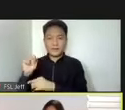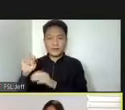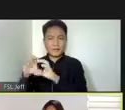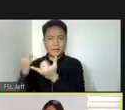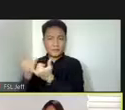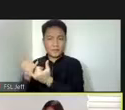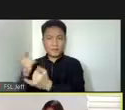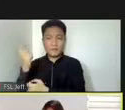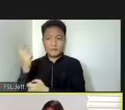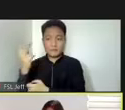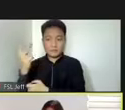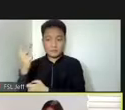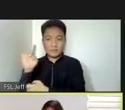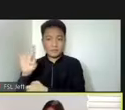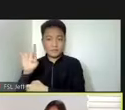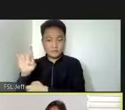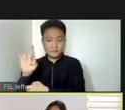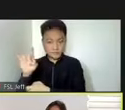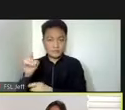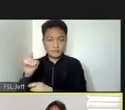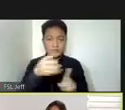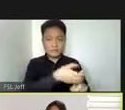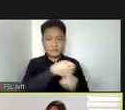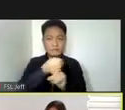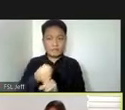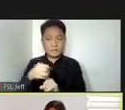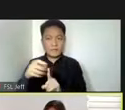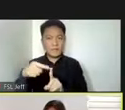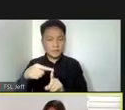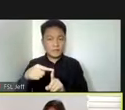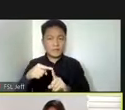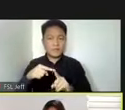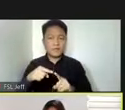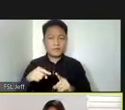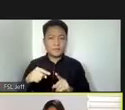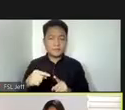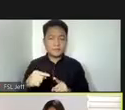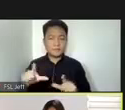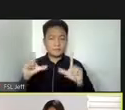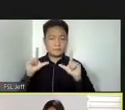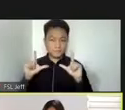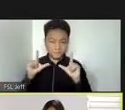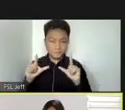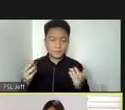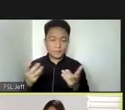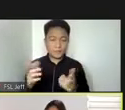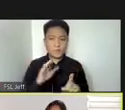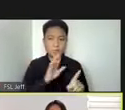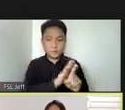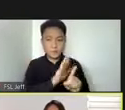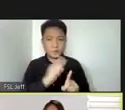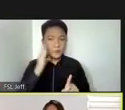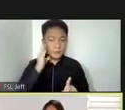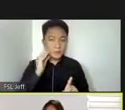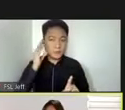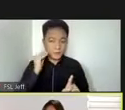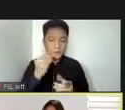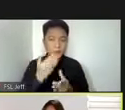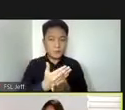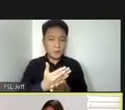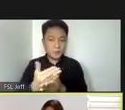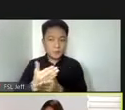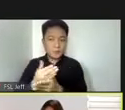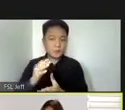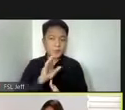to share his story with the rest of the world. So now let's welcome Arnold. All right. Hi,